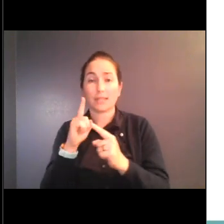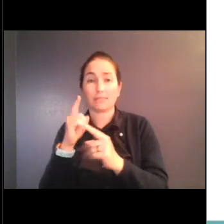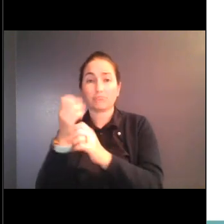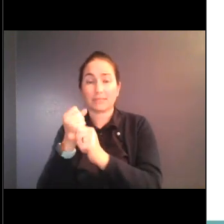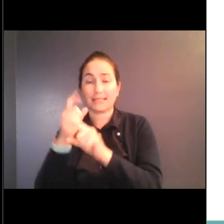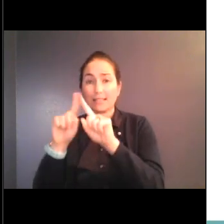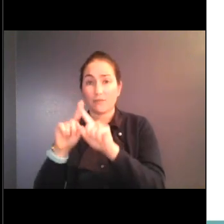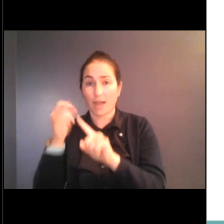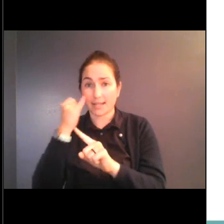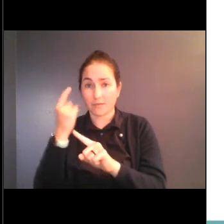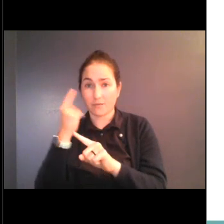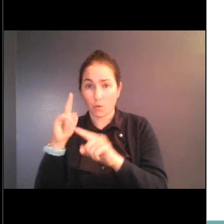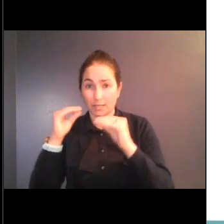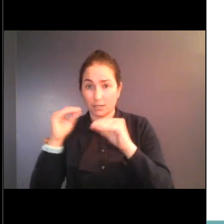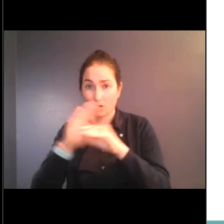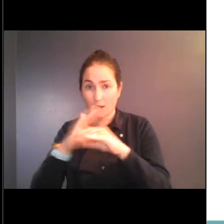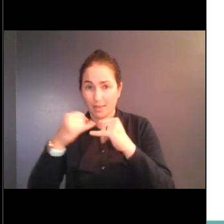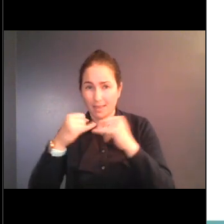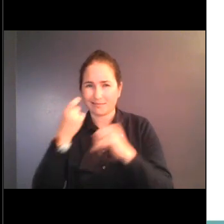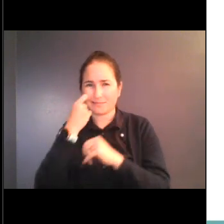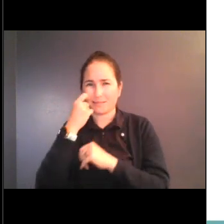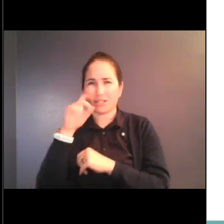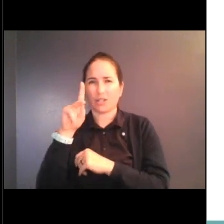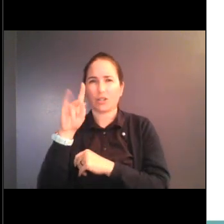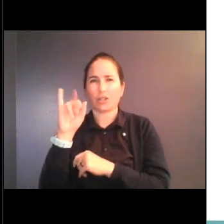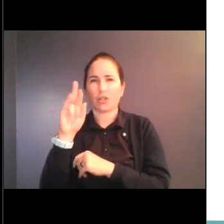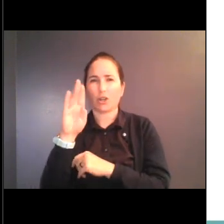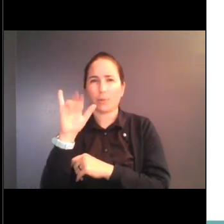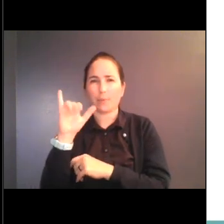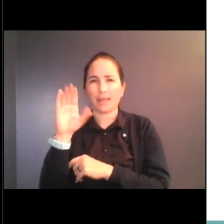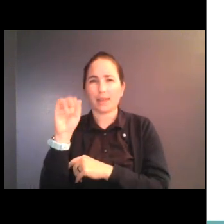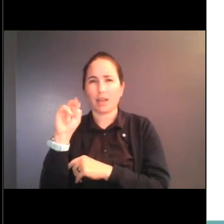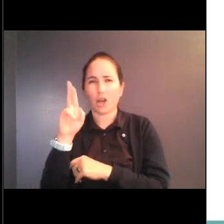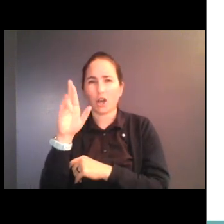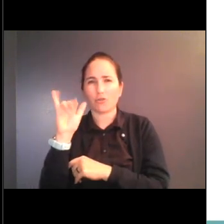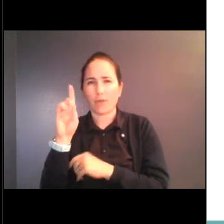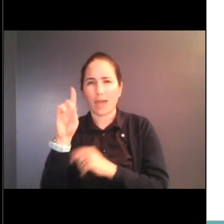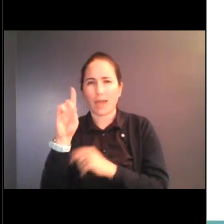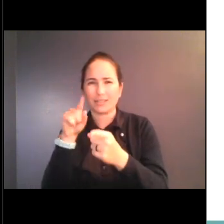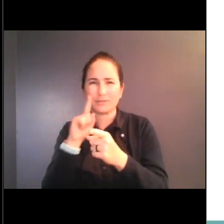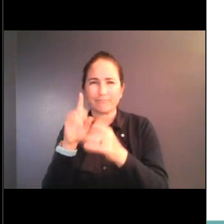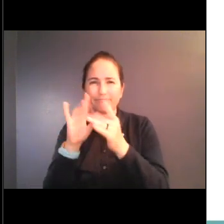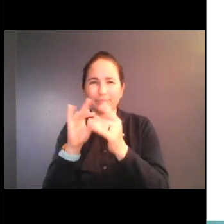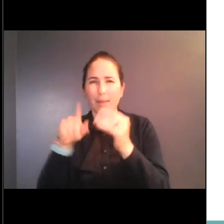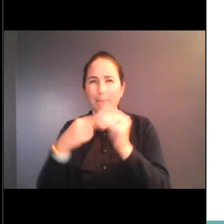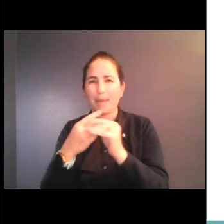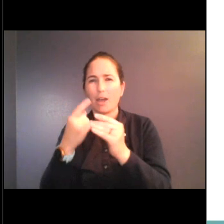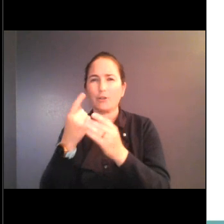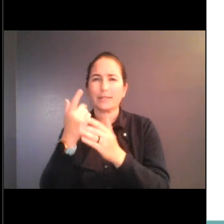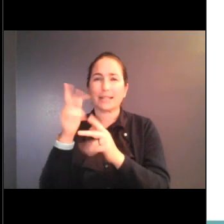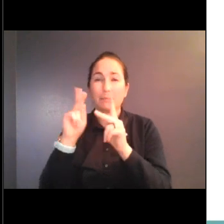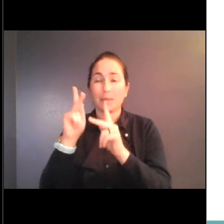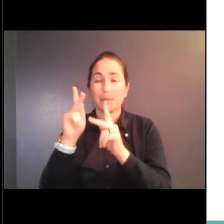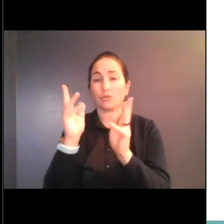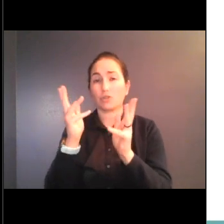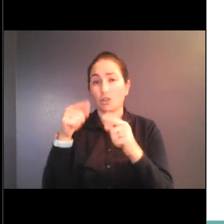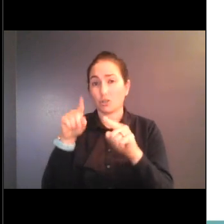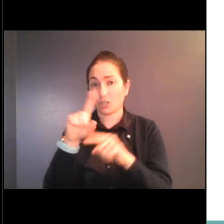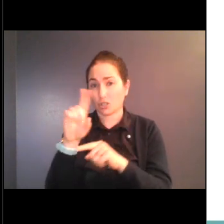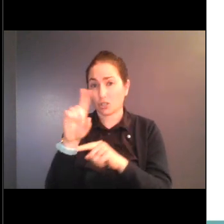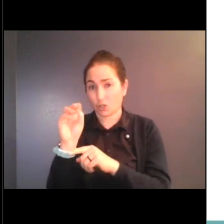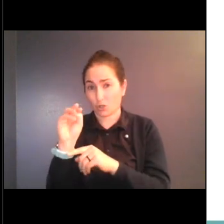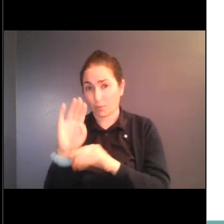So recently, Kirby Conrad posted getting people to talk in Zoom class tips thread. I'll share mine and you share yours, please. We are